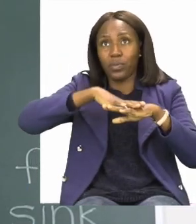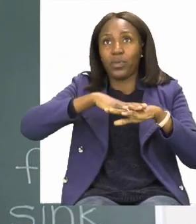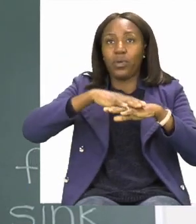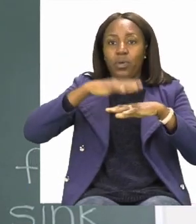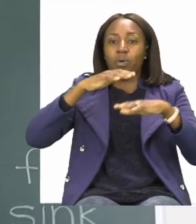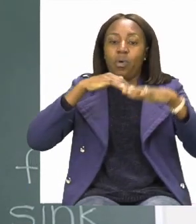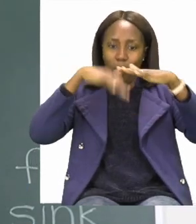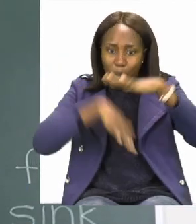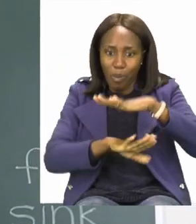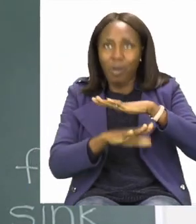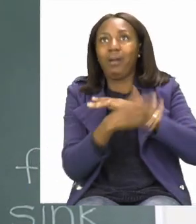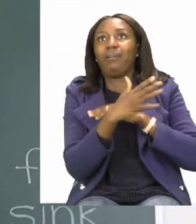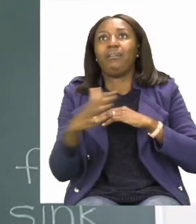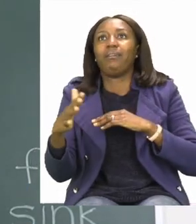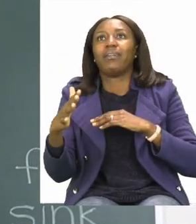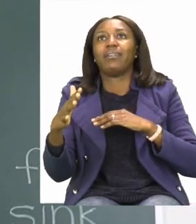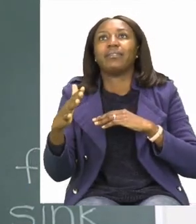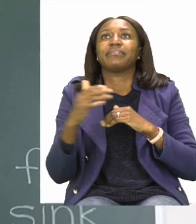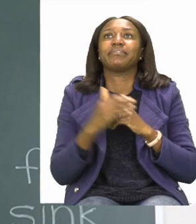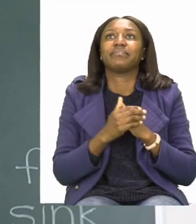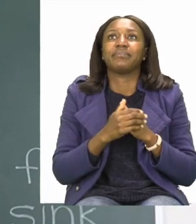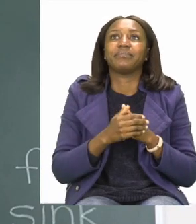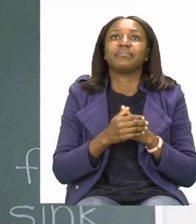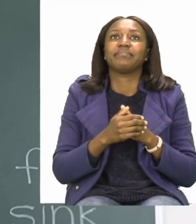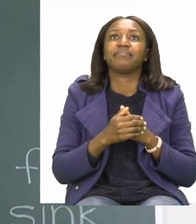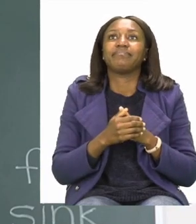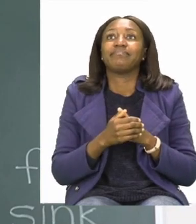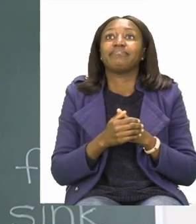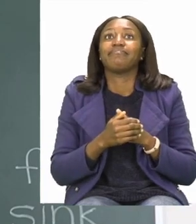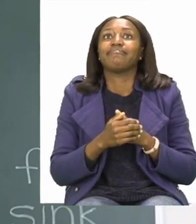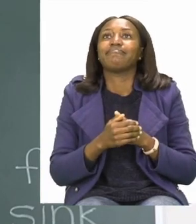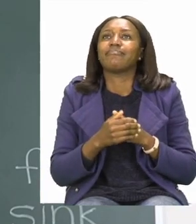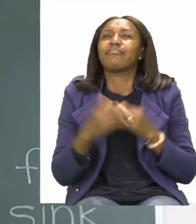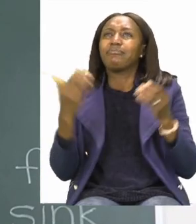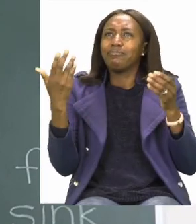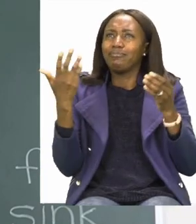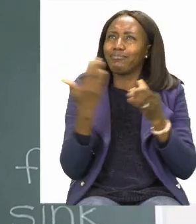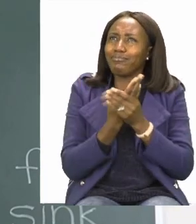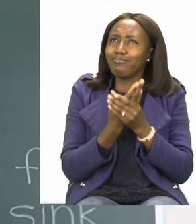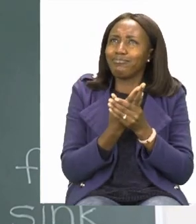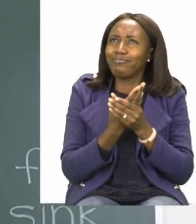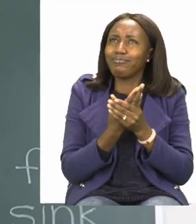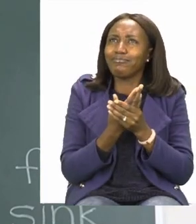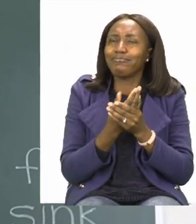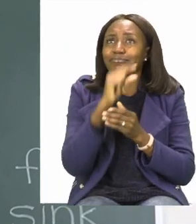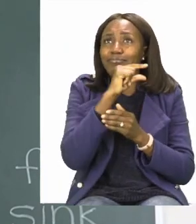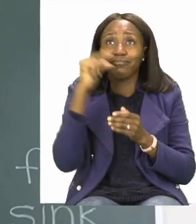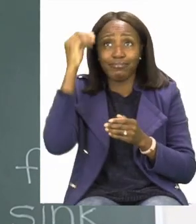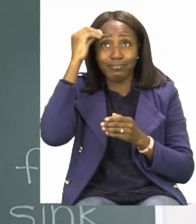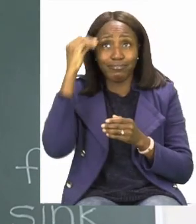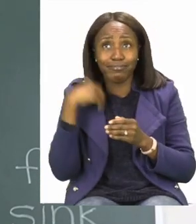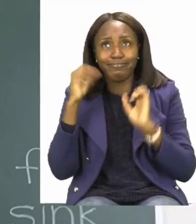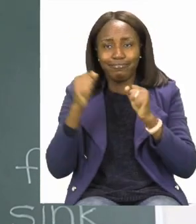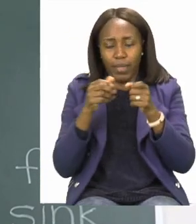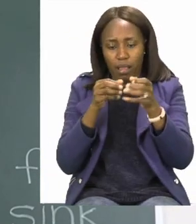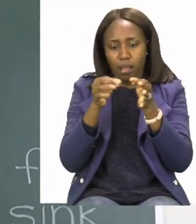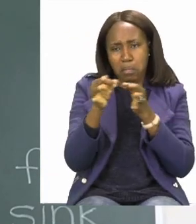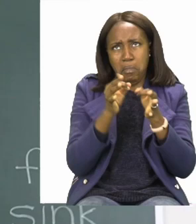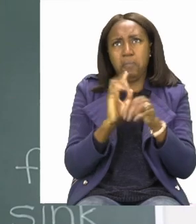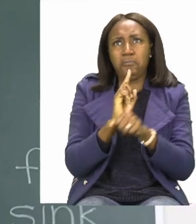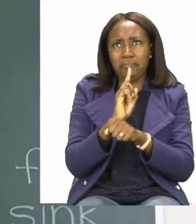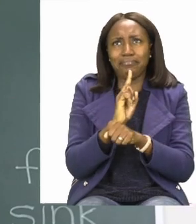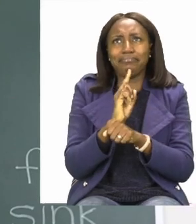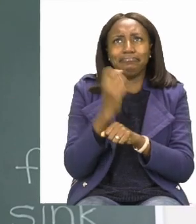sink. Now, as always, when we get new words that we're not sure of, we need to explain them first so that